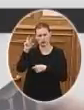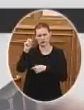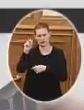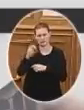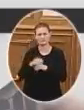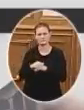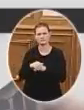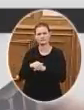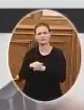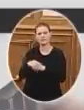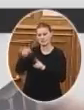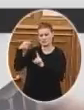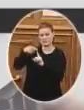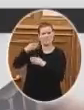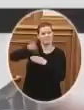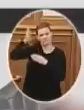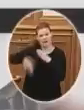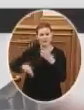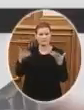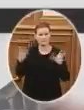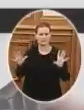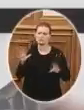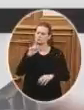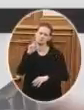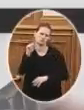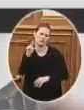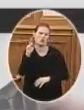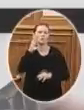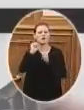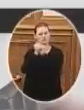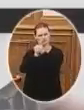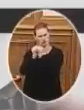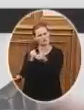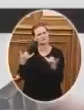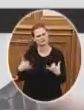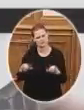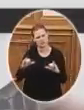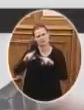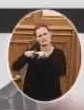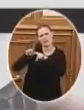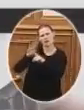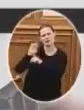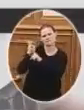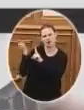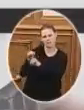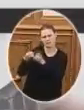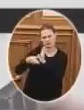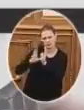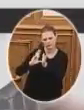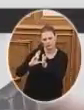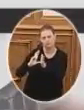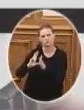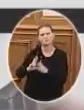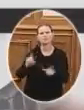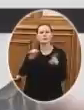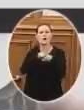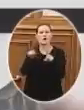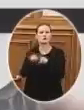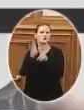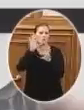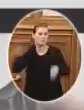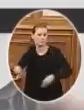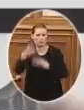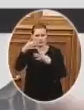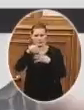living document because it will adjust to what we hear from the environmental review process, and importantly, will be opened again and revised in 2012 when